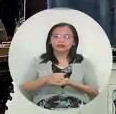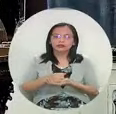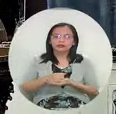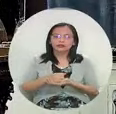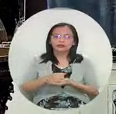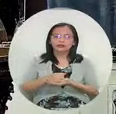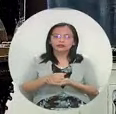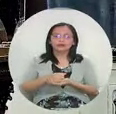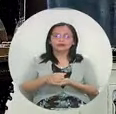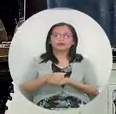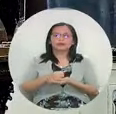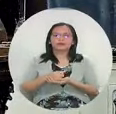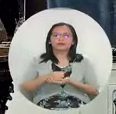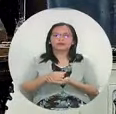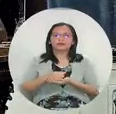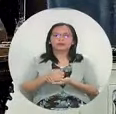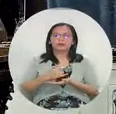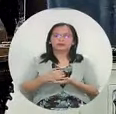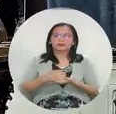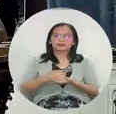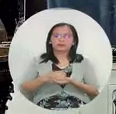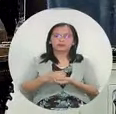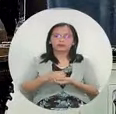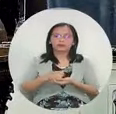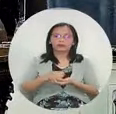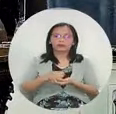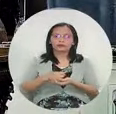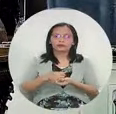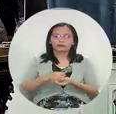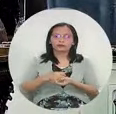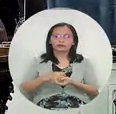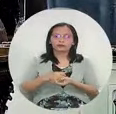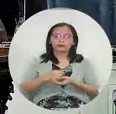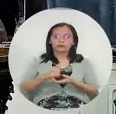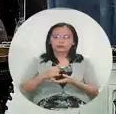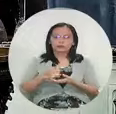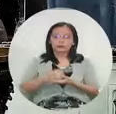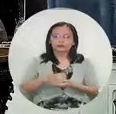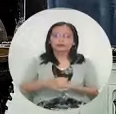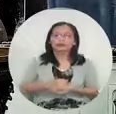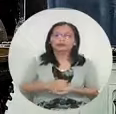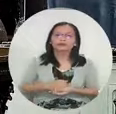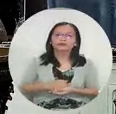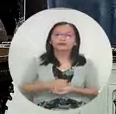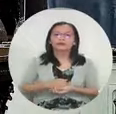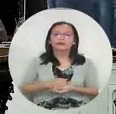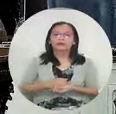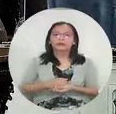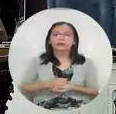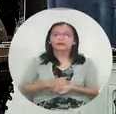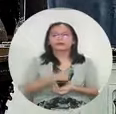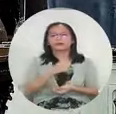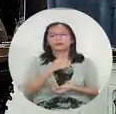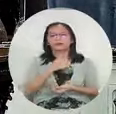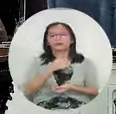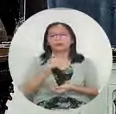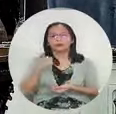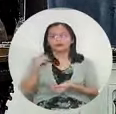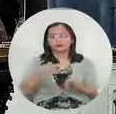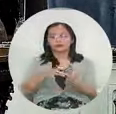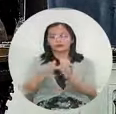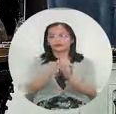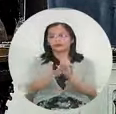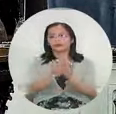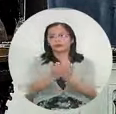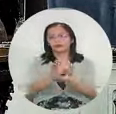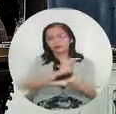Amen. No reservation. Amen. No reservation. Kanang ubang mga Bible College students diri sa